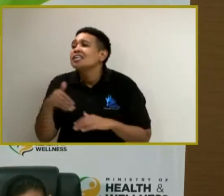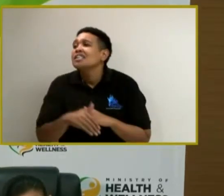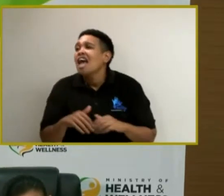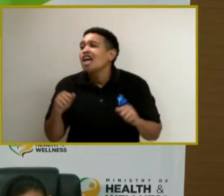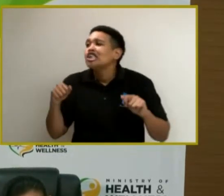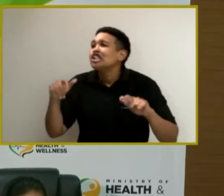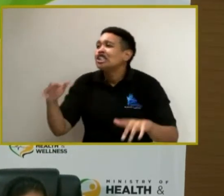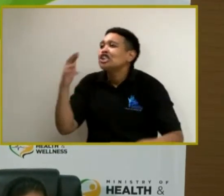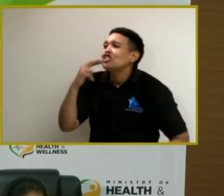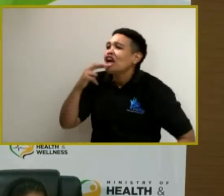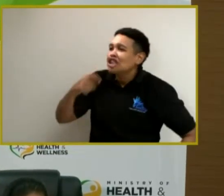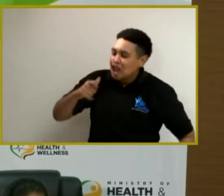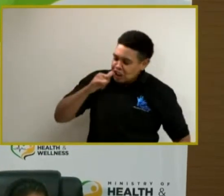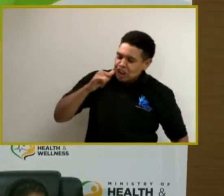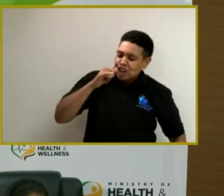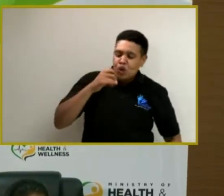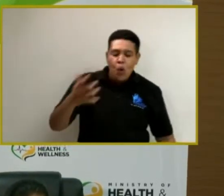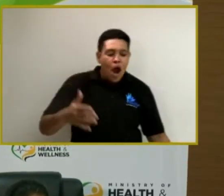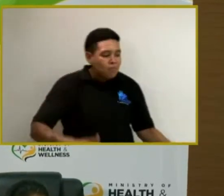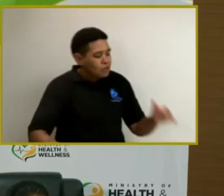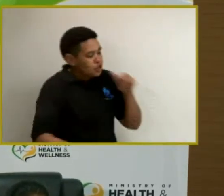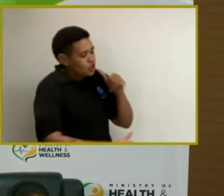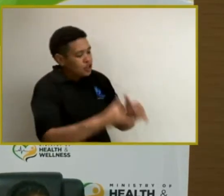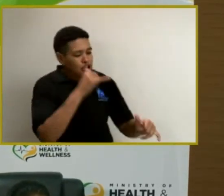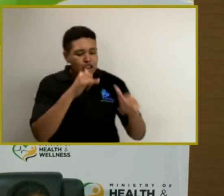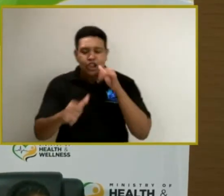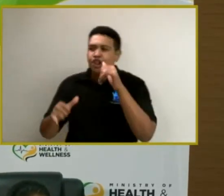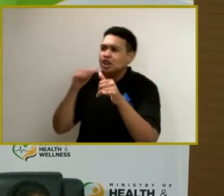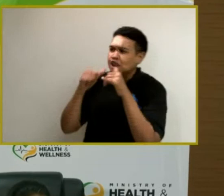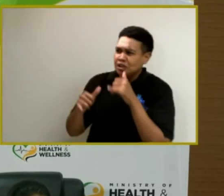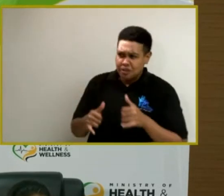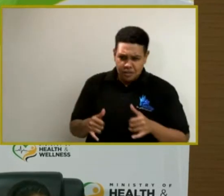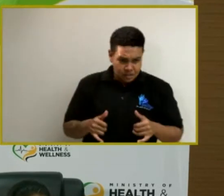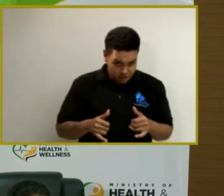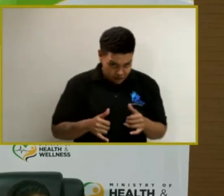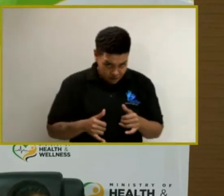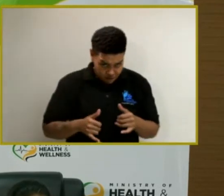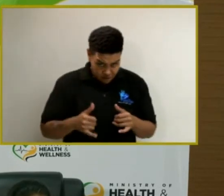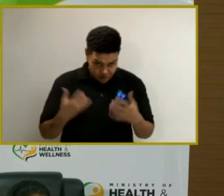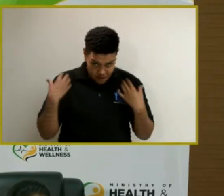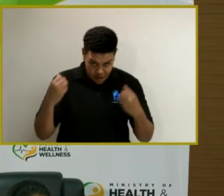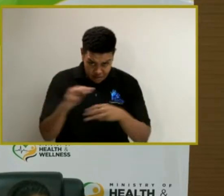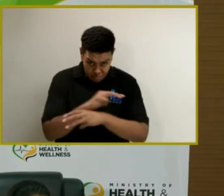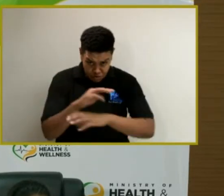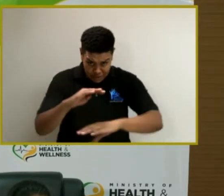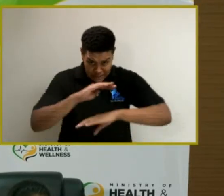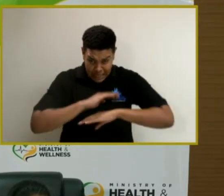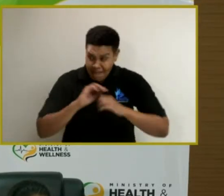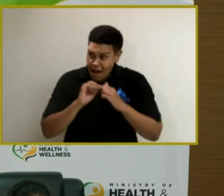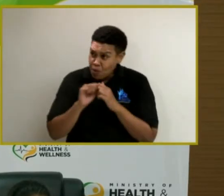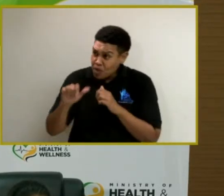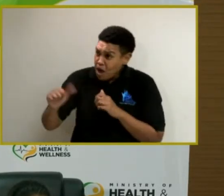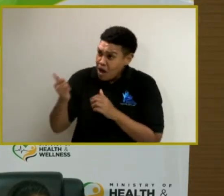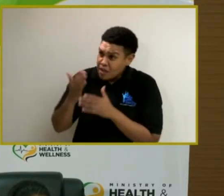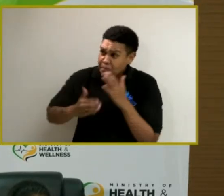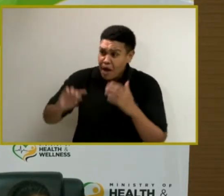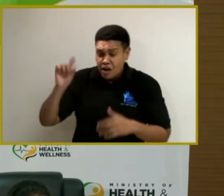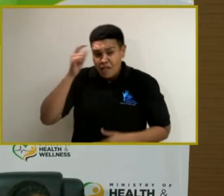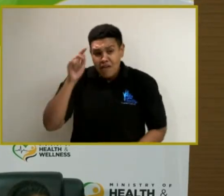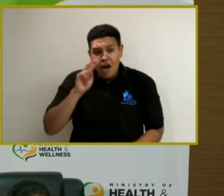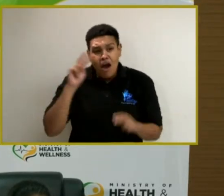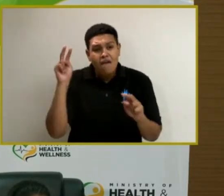as examples. Is the health ministry satisfied with the efforts of the other arms of government in enforcing